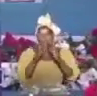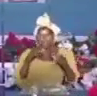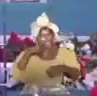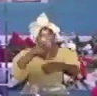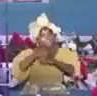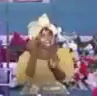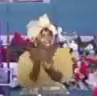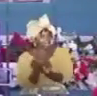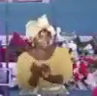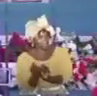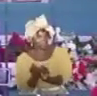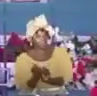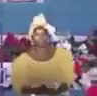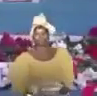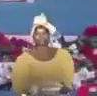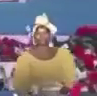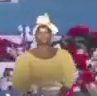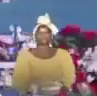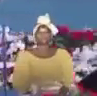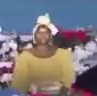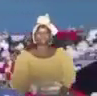made.